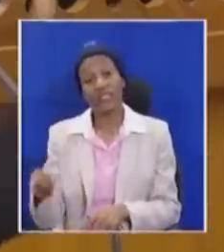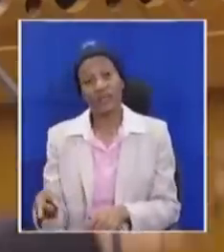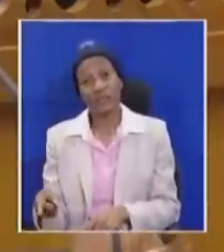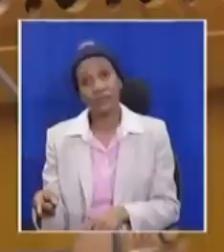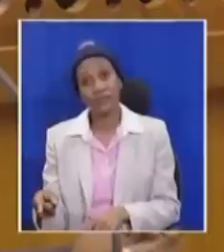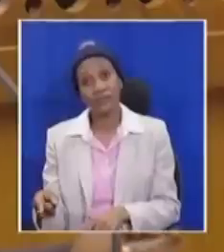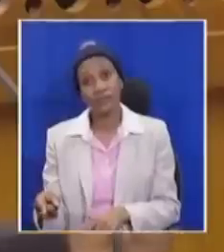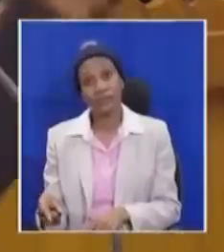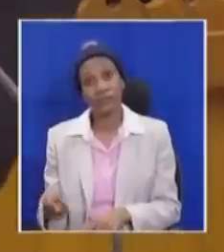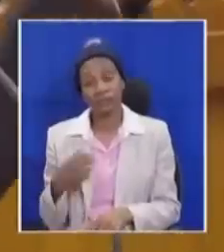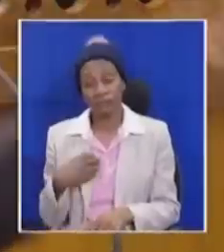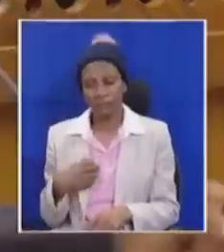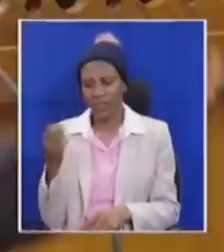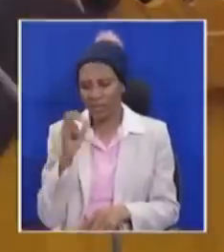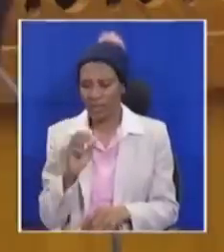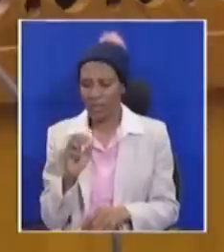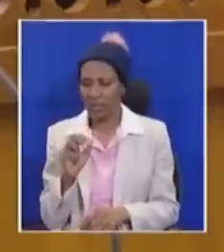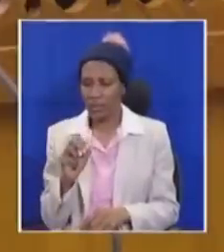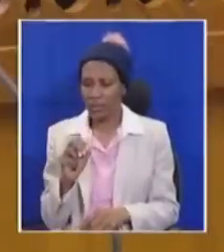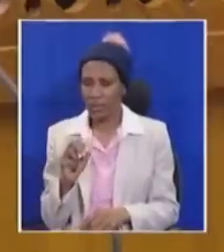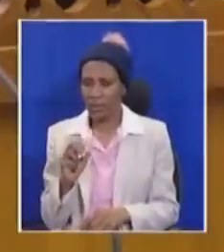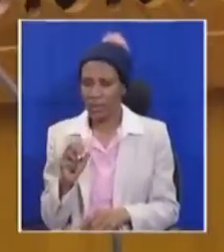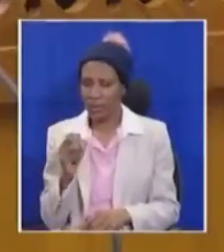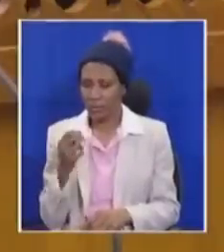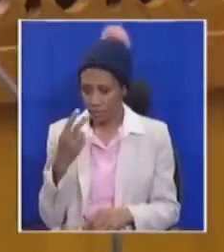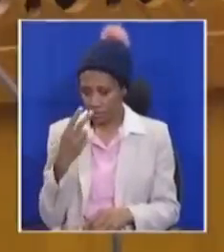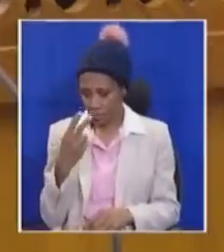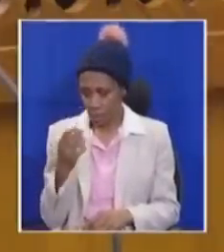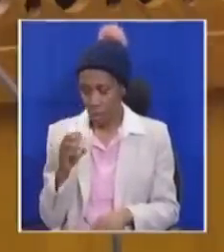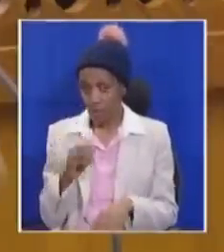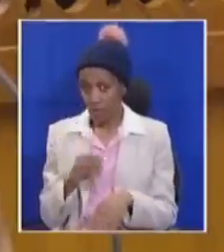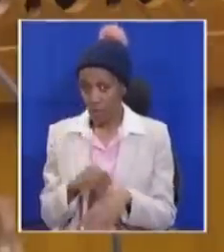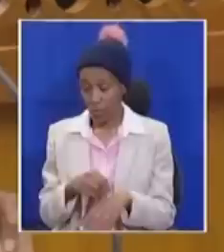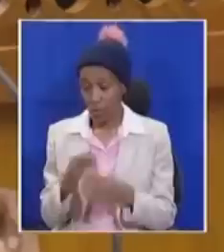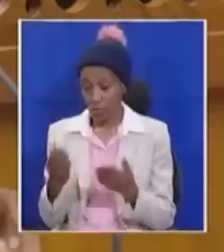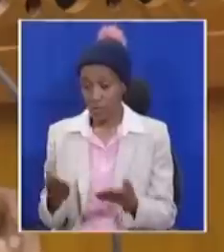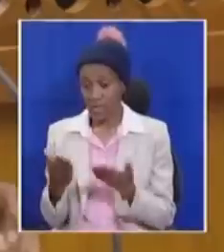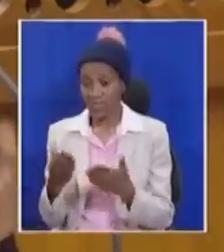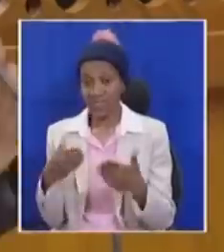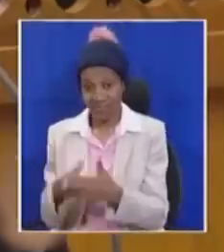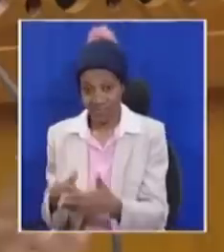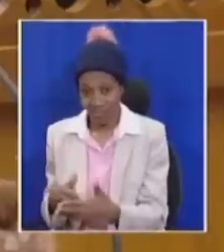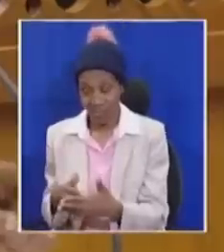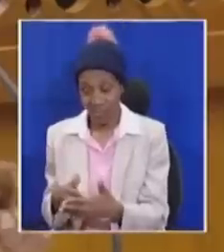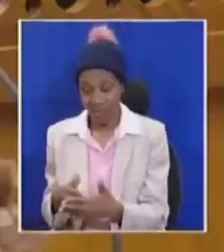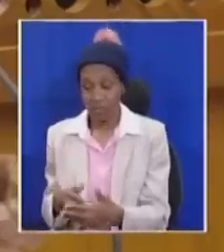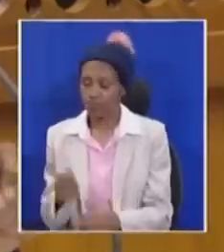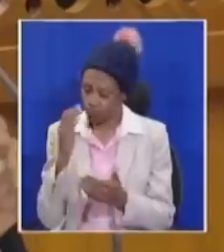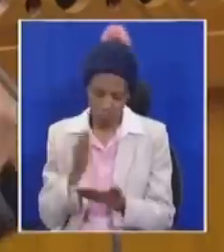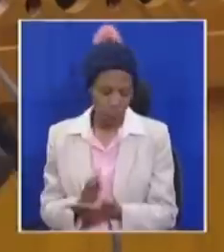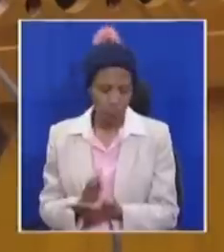not going to witch hunt, but where there is a collapse of services,